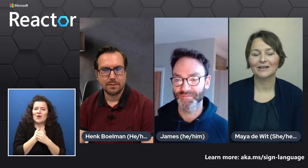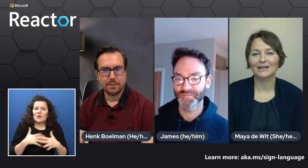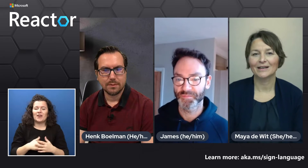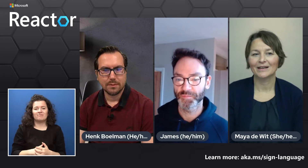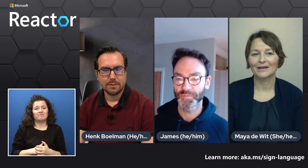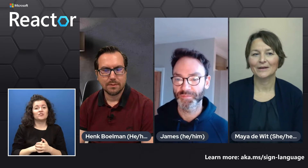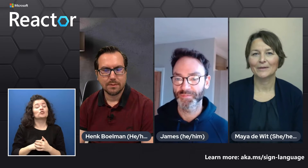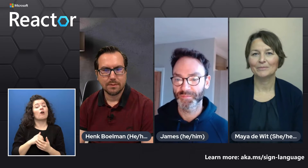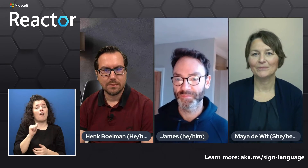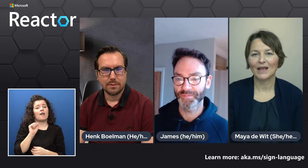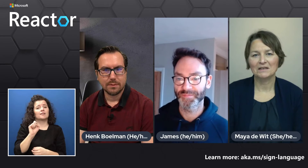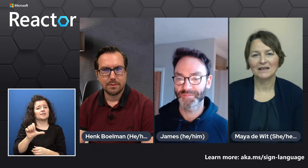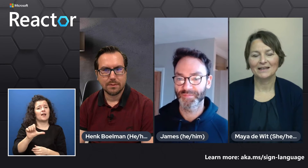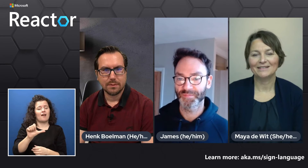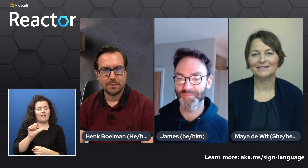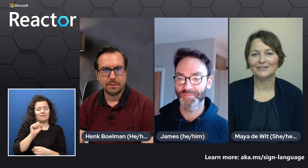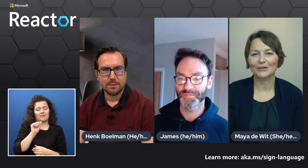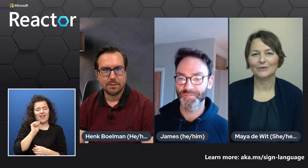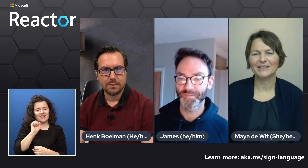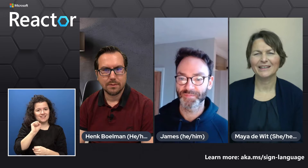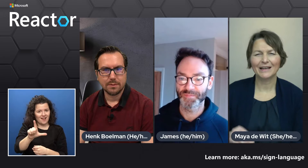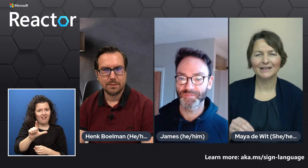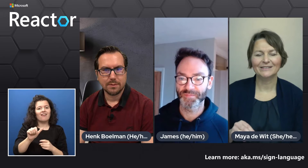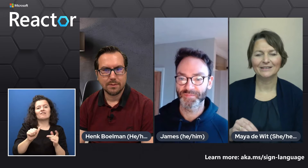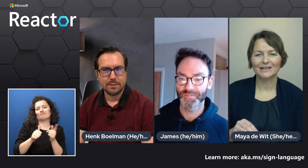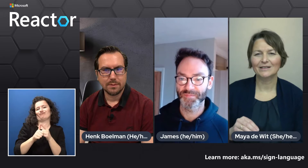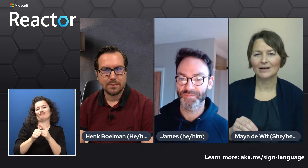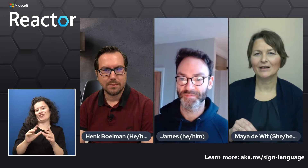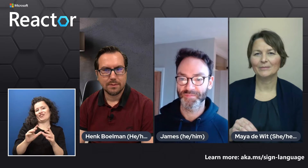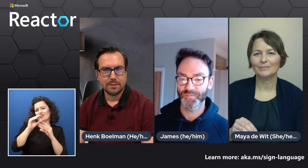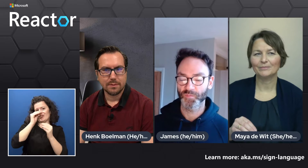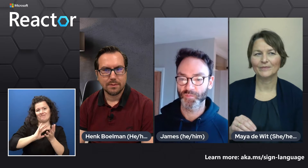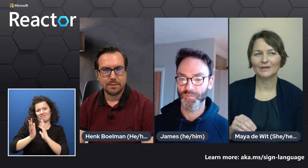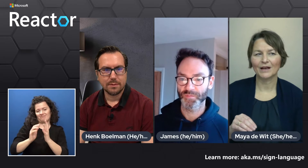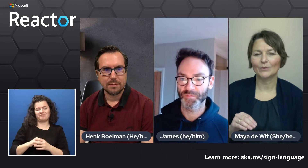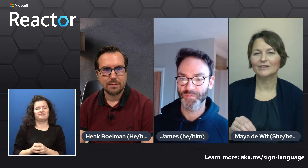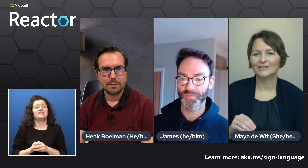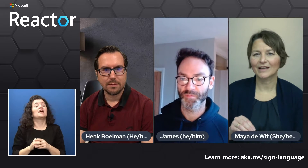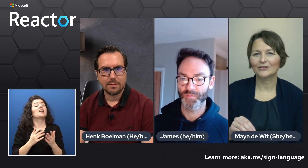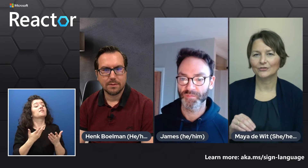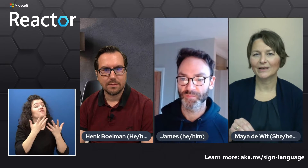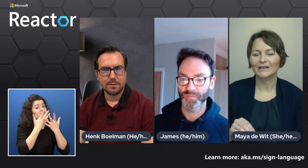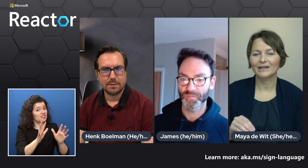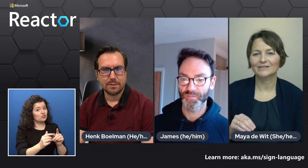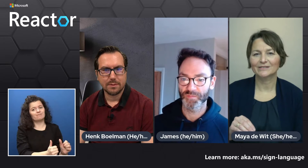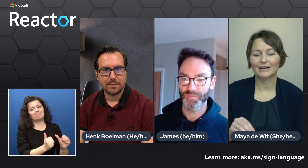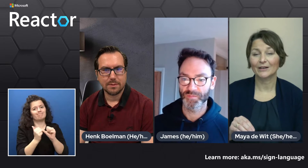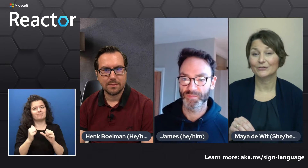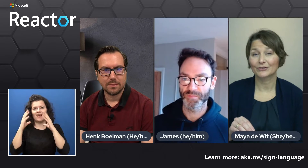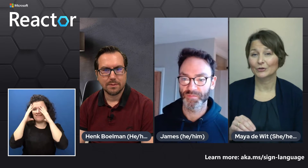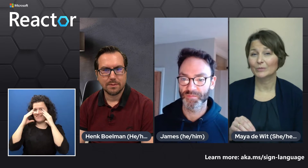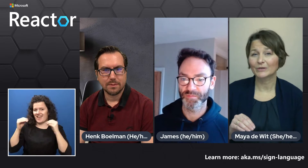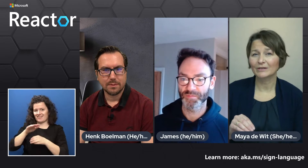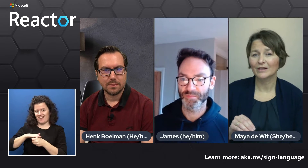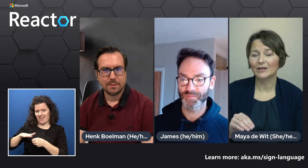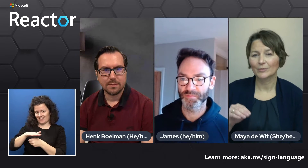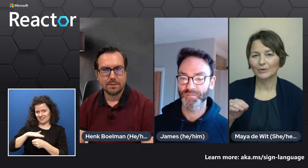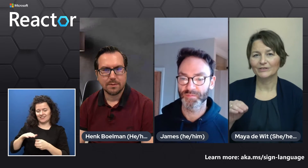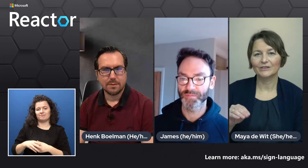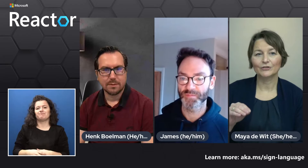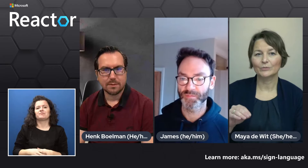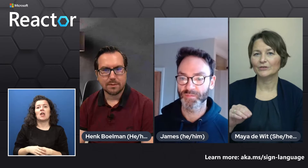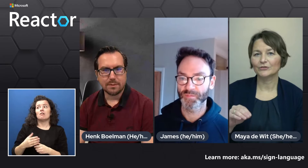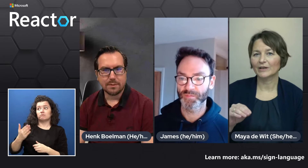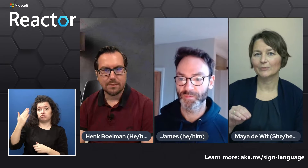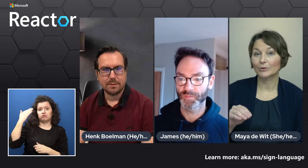Netherlands. And then, in the Netherlands at that time, I wanted to get a training as a sign language interpreter, but